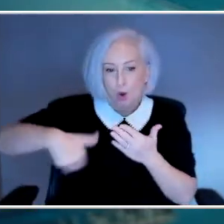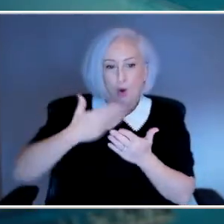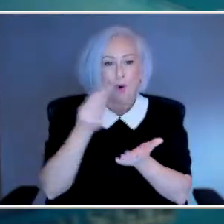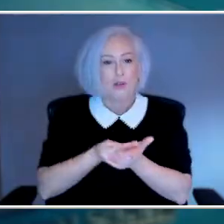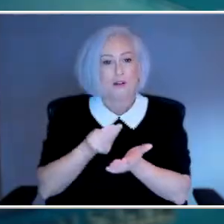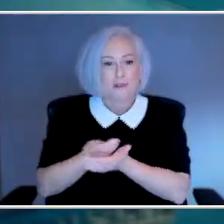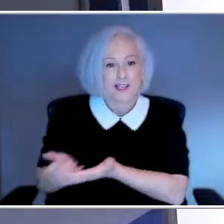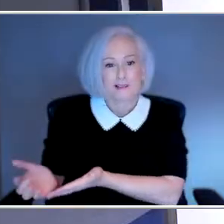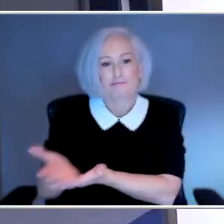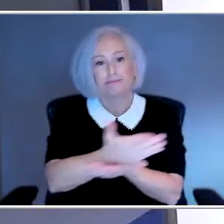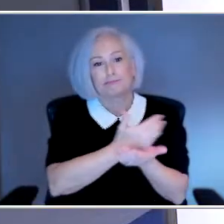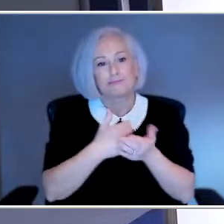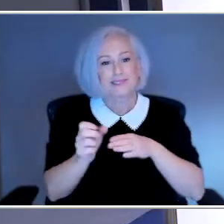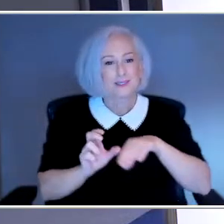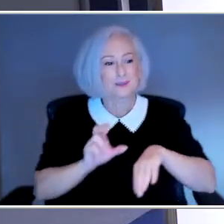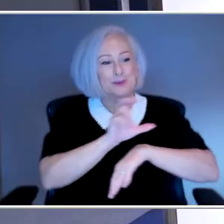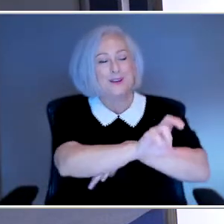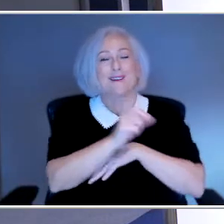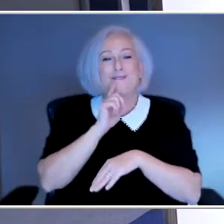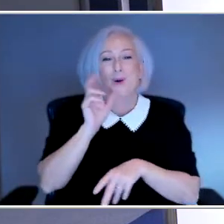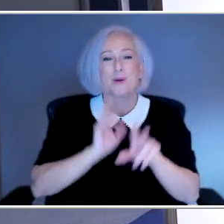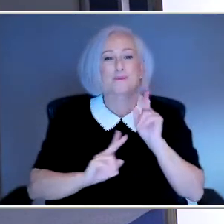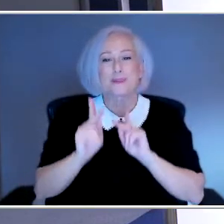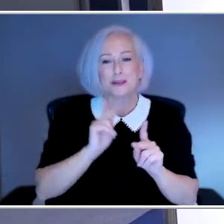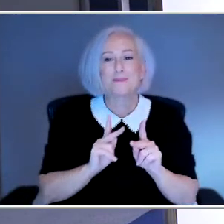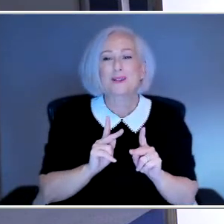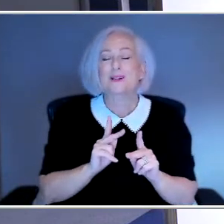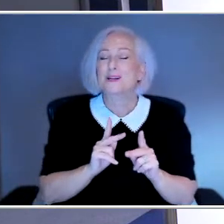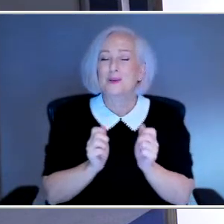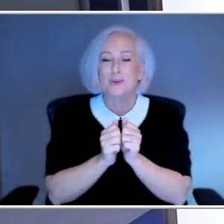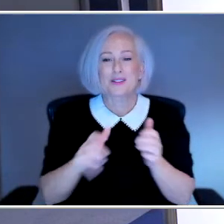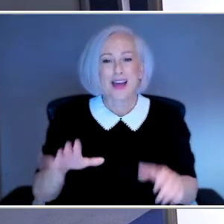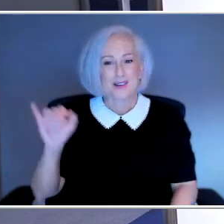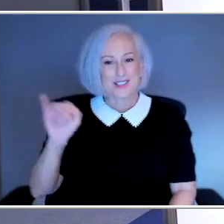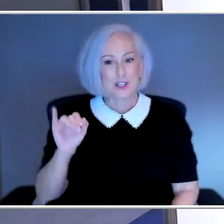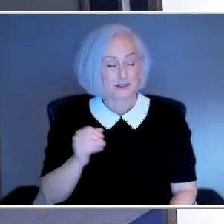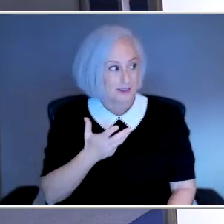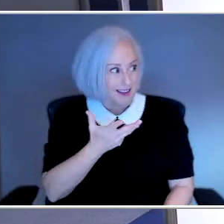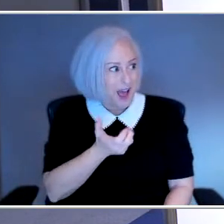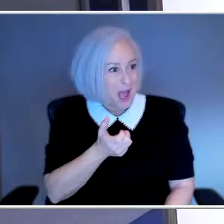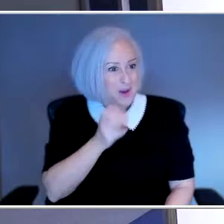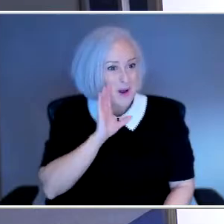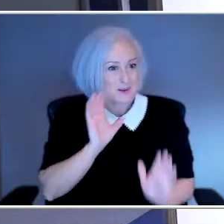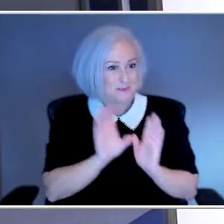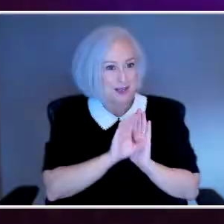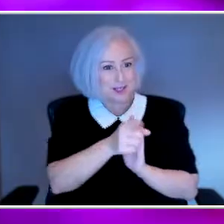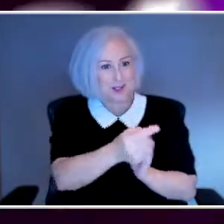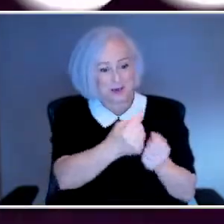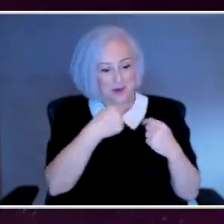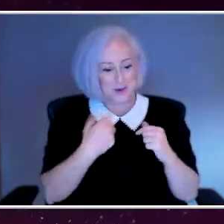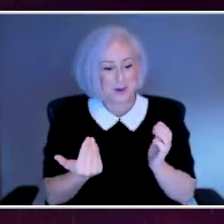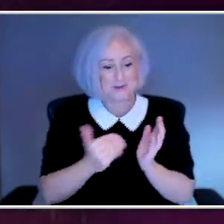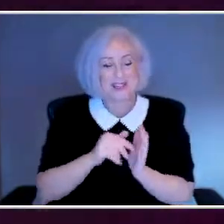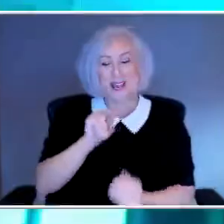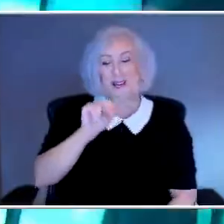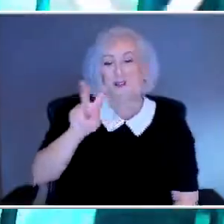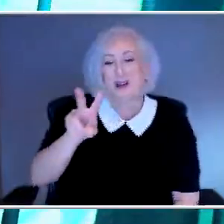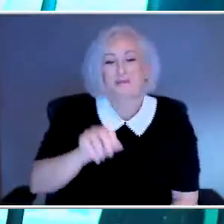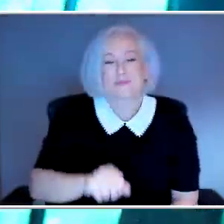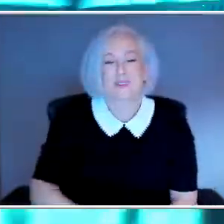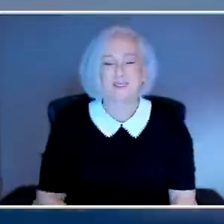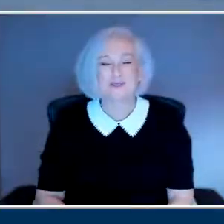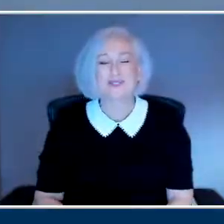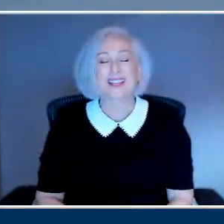that they need. Great stuff, and I want pictures when you come back in November. Sound good? Okay. All right, let's get to some questions from our viewers this morning.